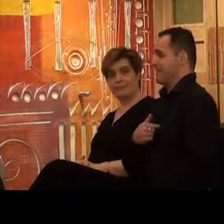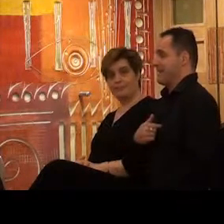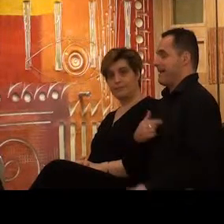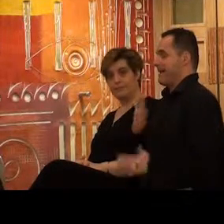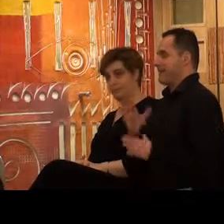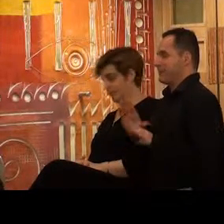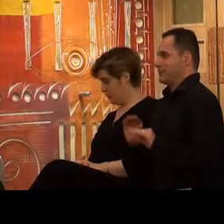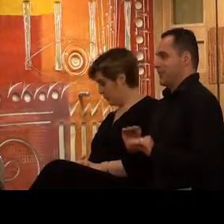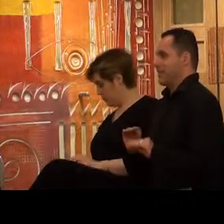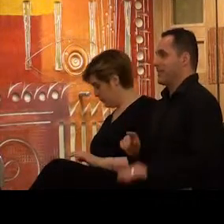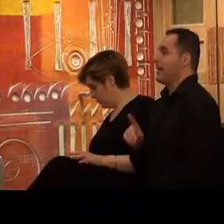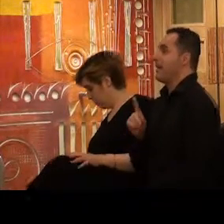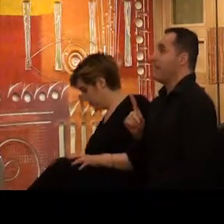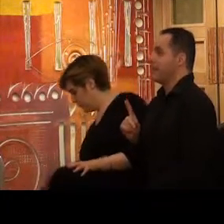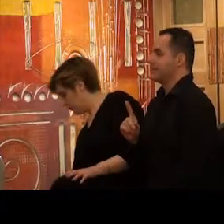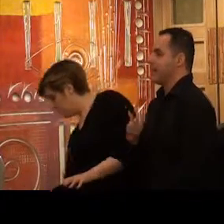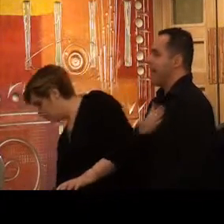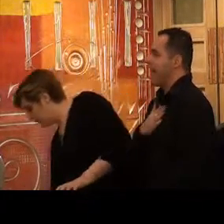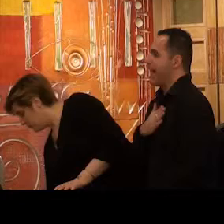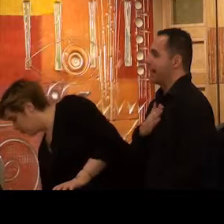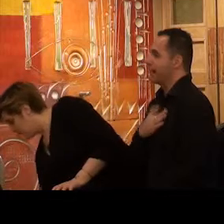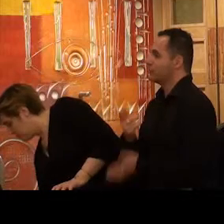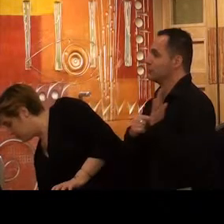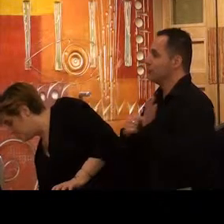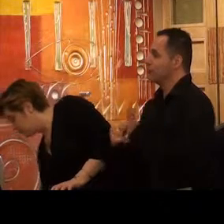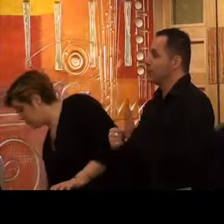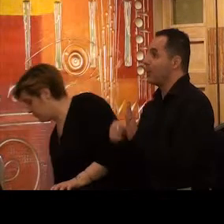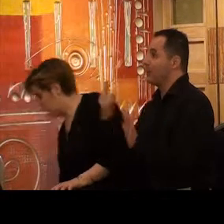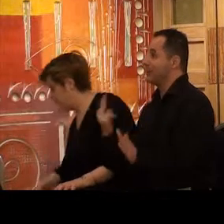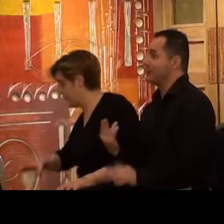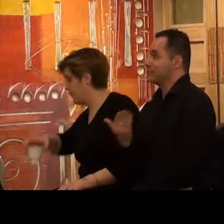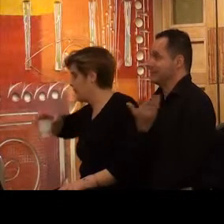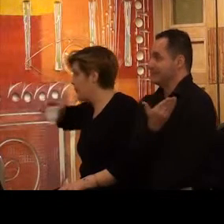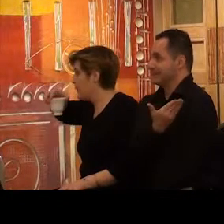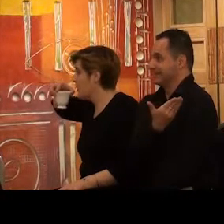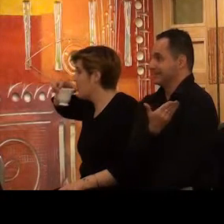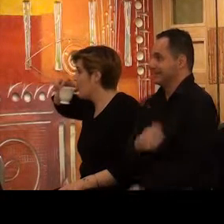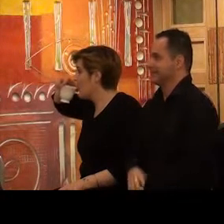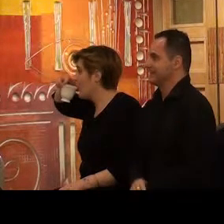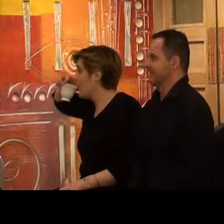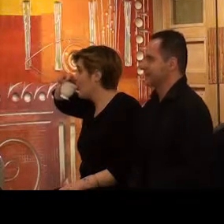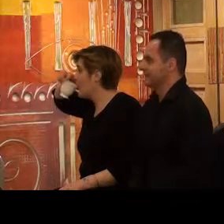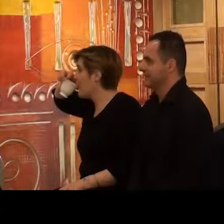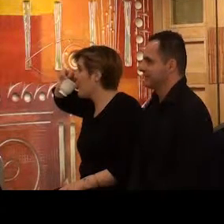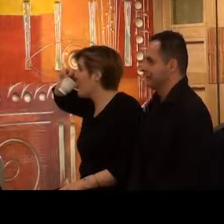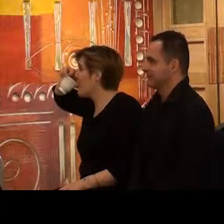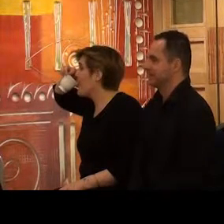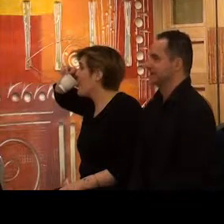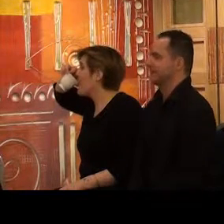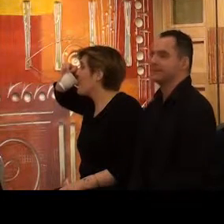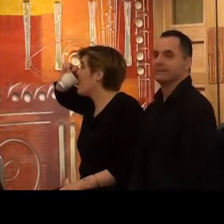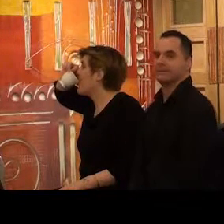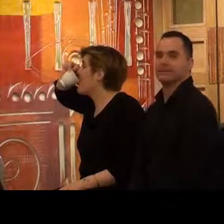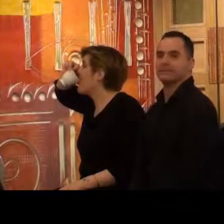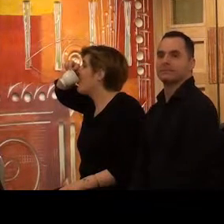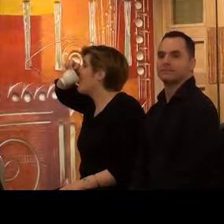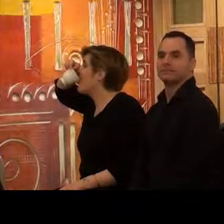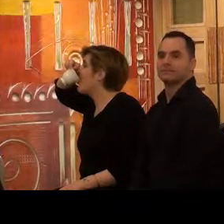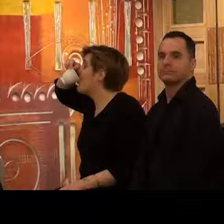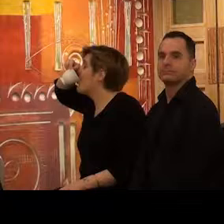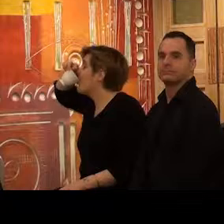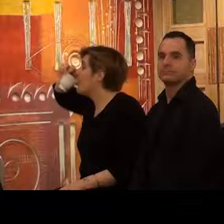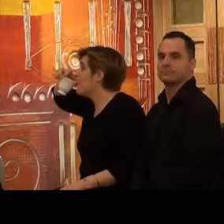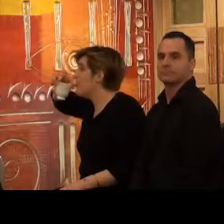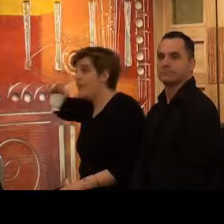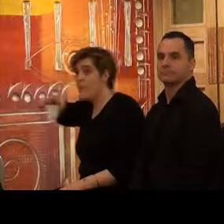When we've got the power back, I really would like to show you some pictures. We're working on it. Who's the person here who's